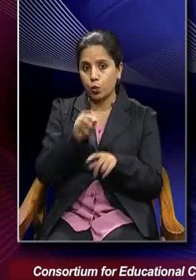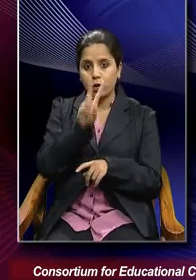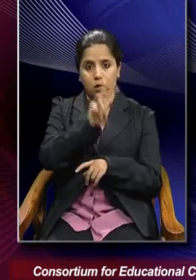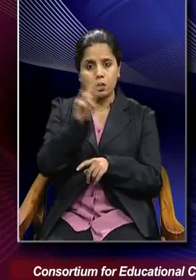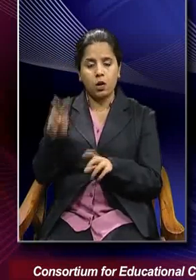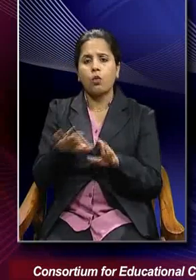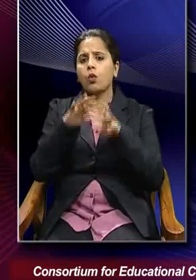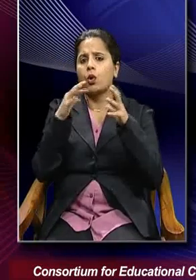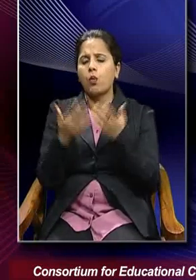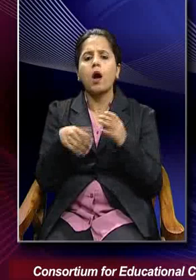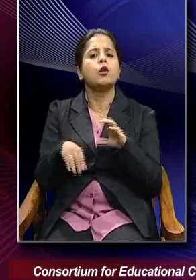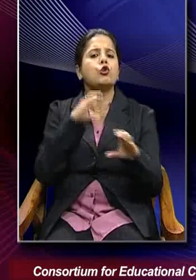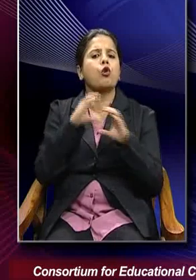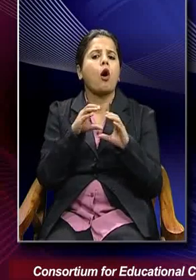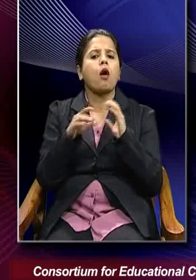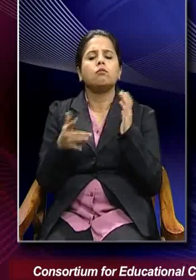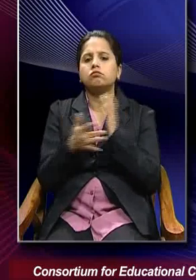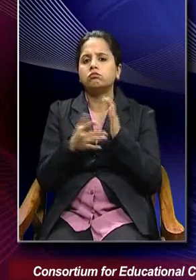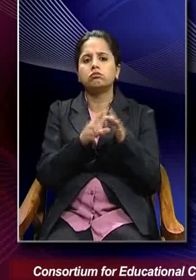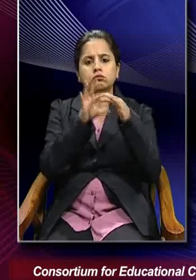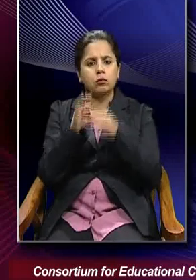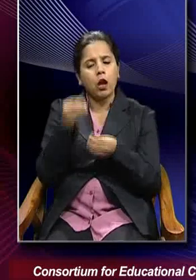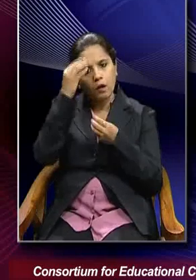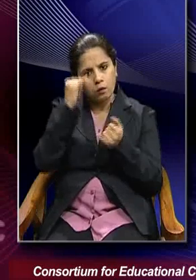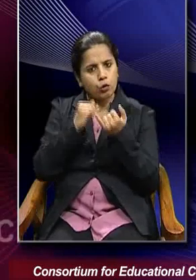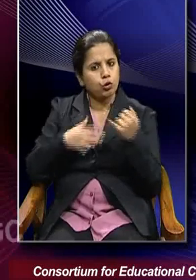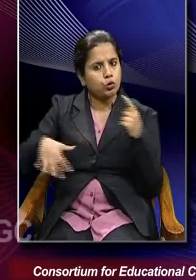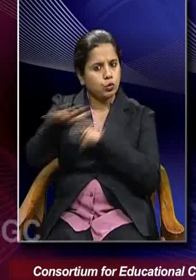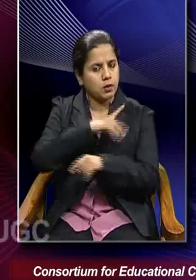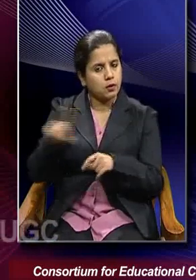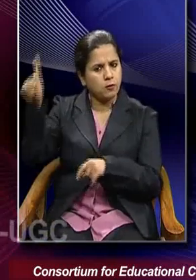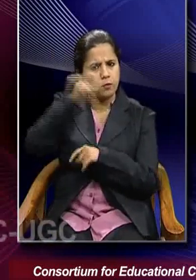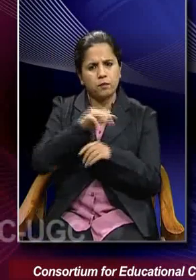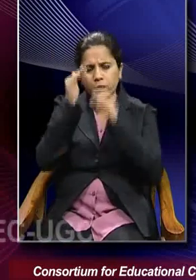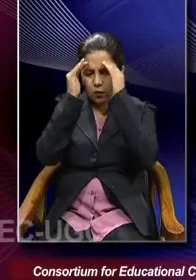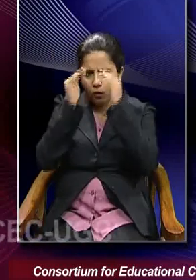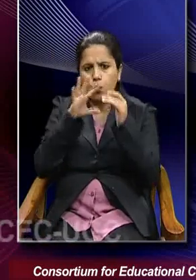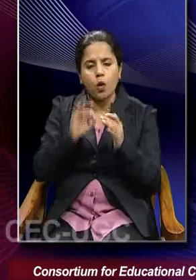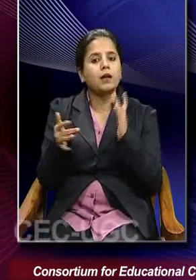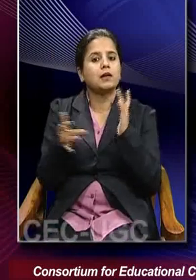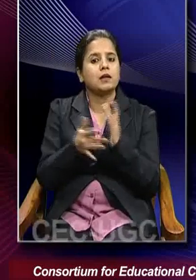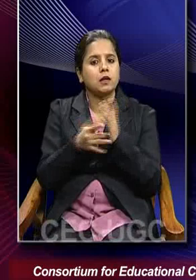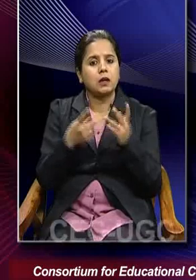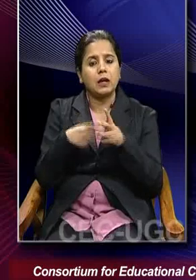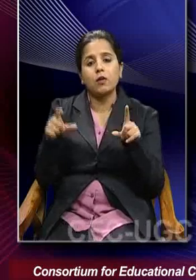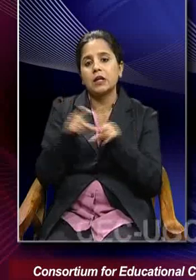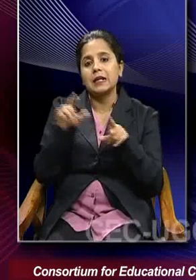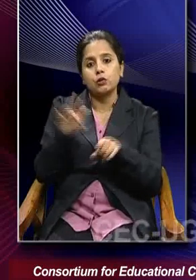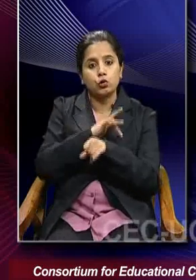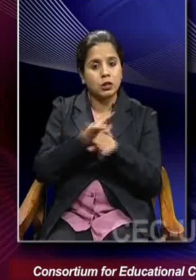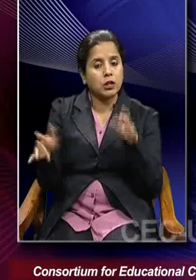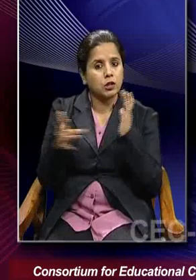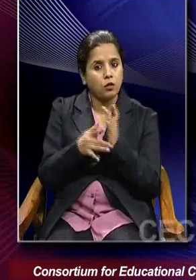World Telecommunication and Information Society Day, with the focus on the theme digital technologies for